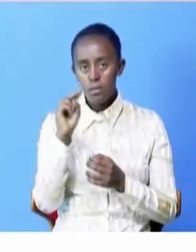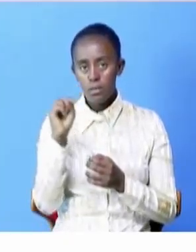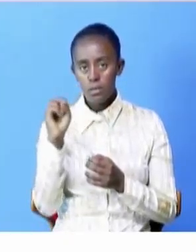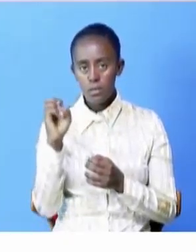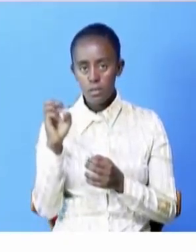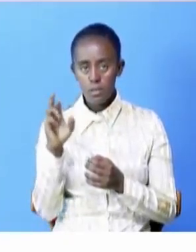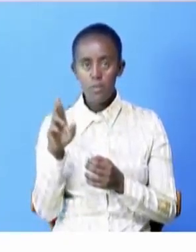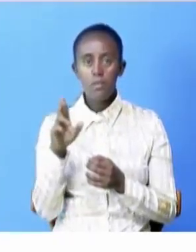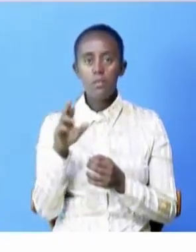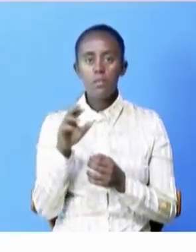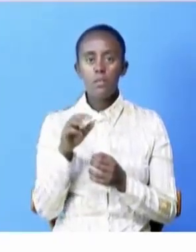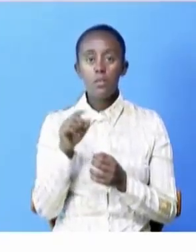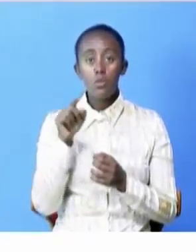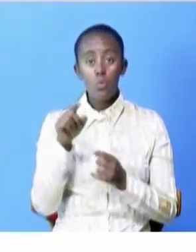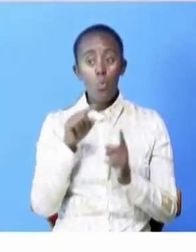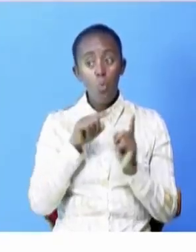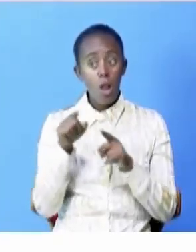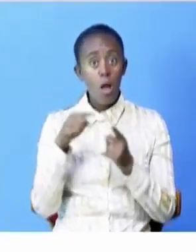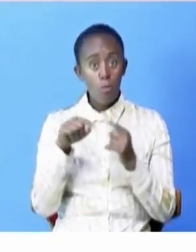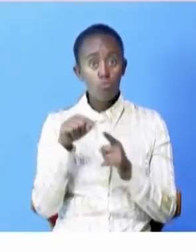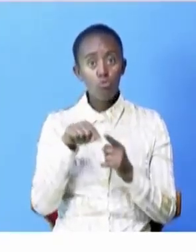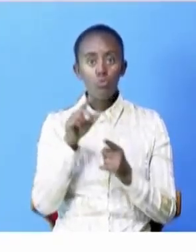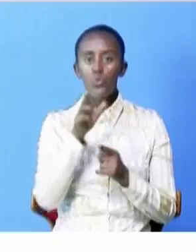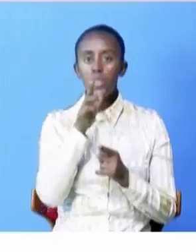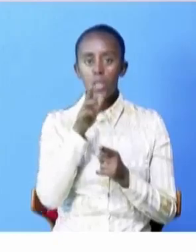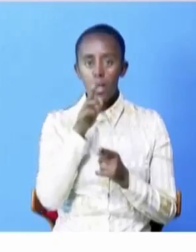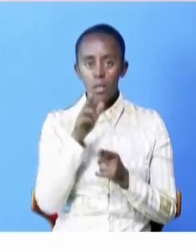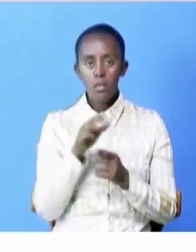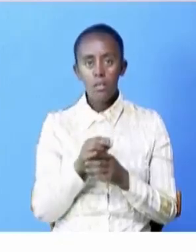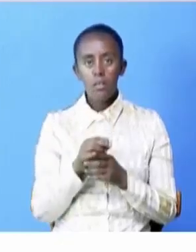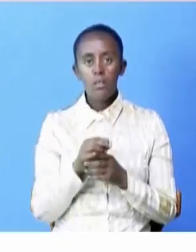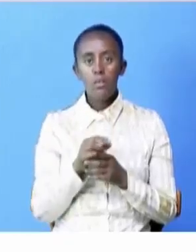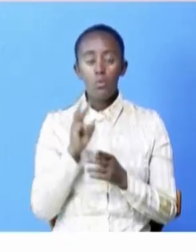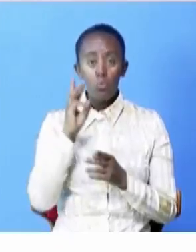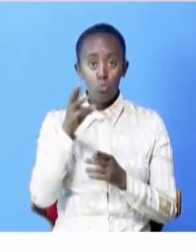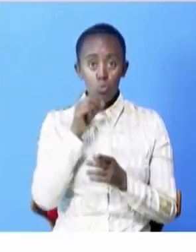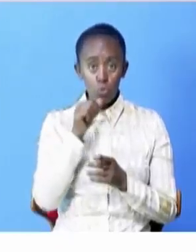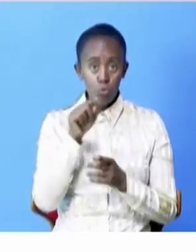comma, you will come to dinner, won't you?